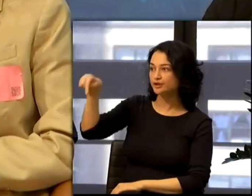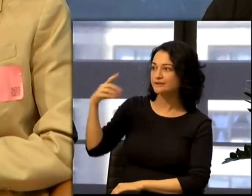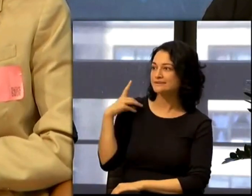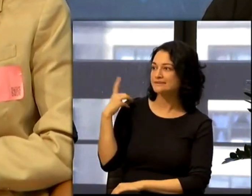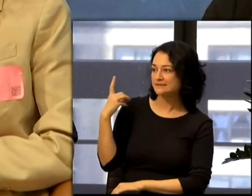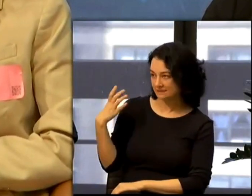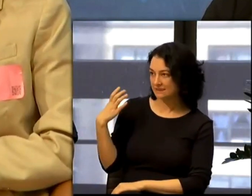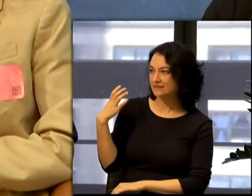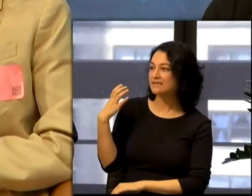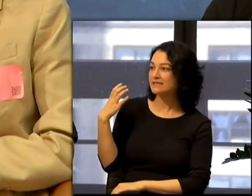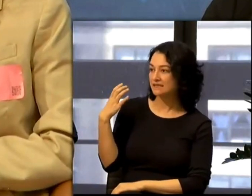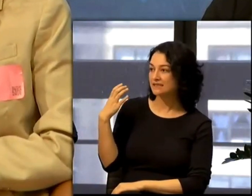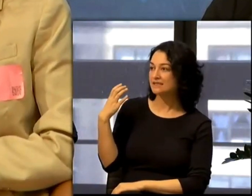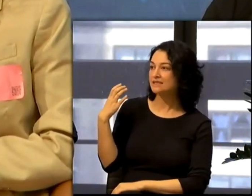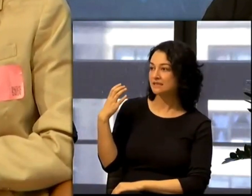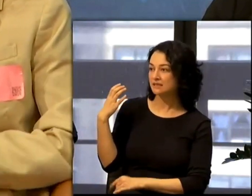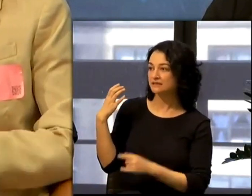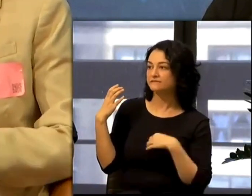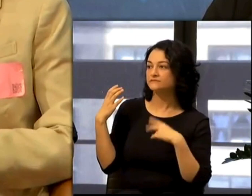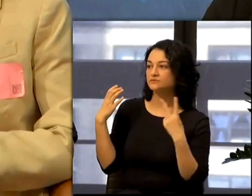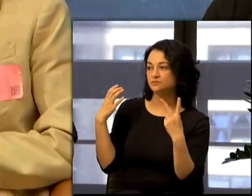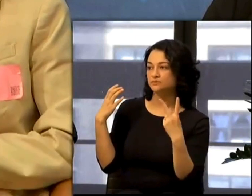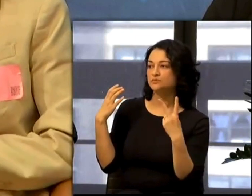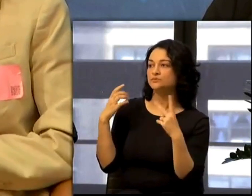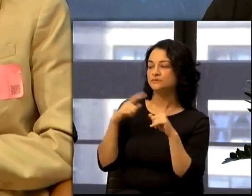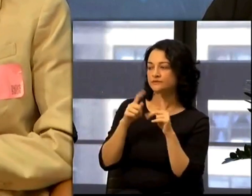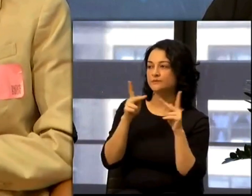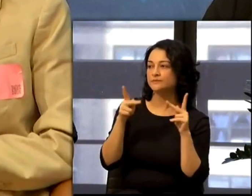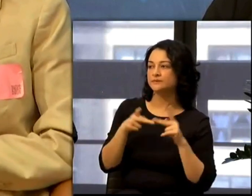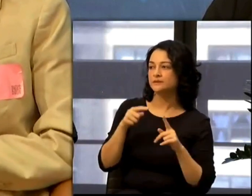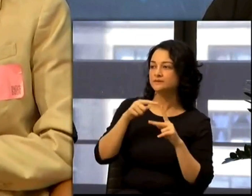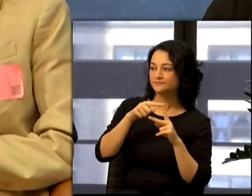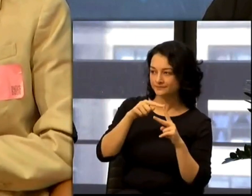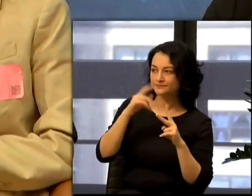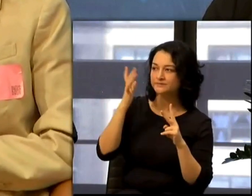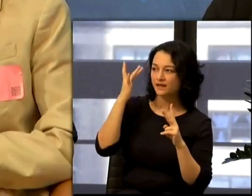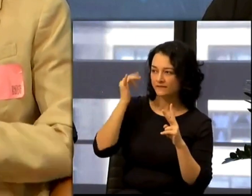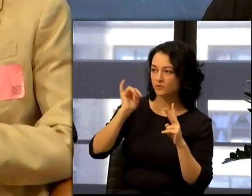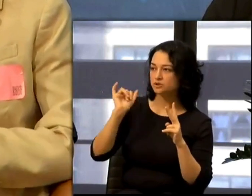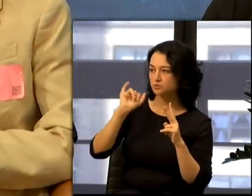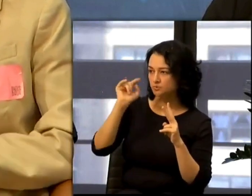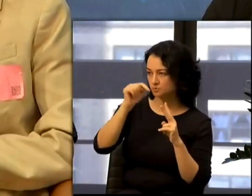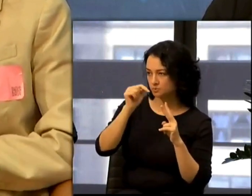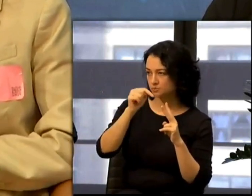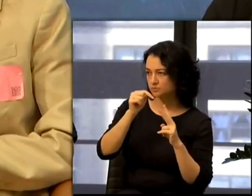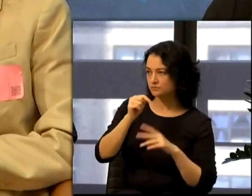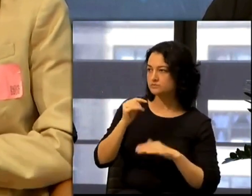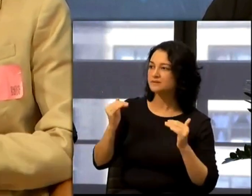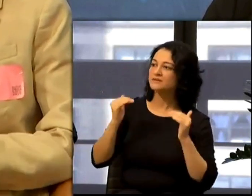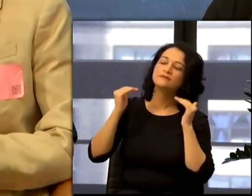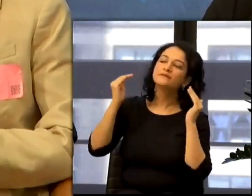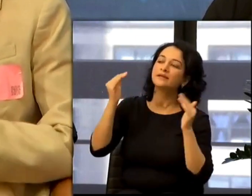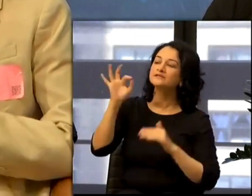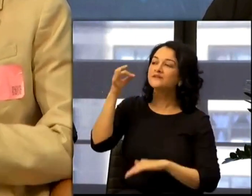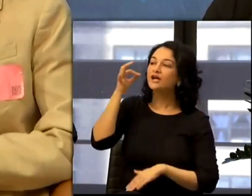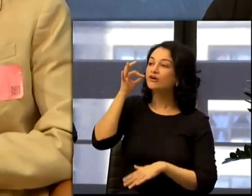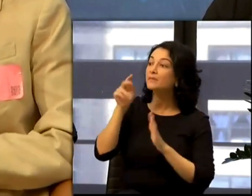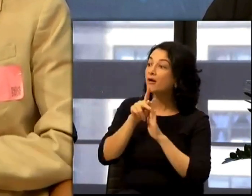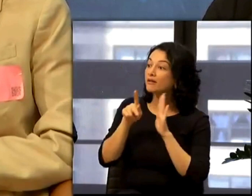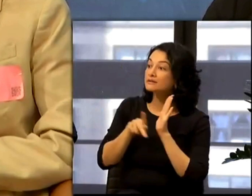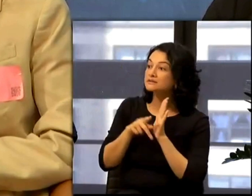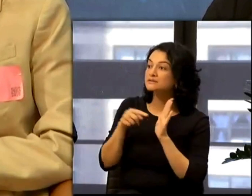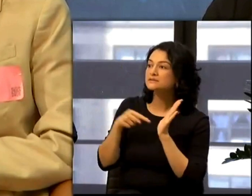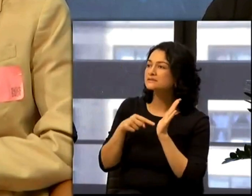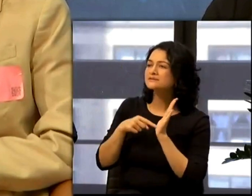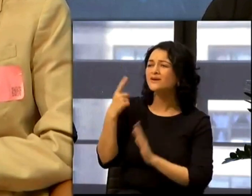well as advancing federal policy to improve the lives of seniors with a particular